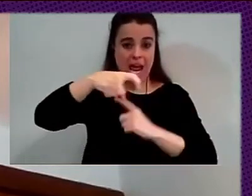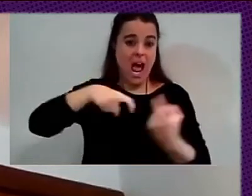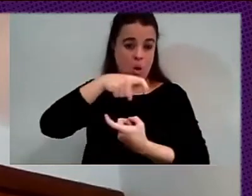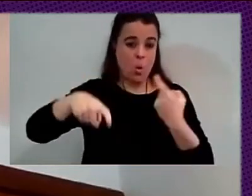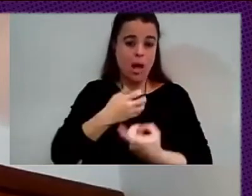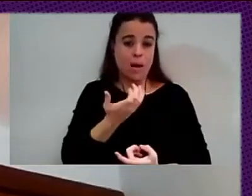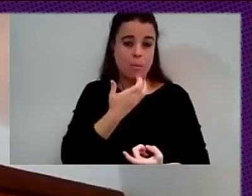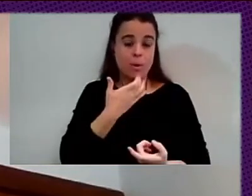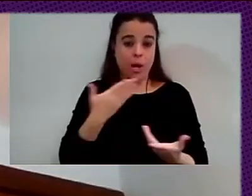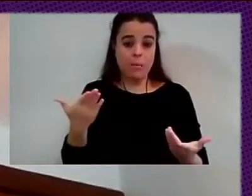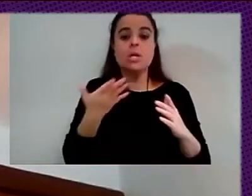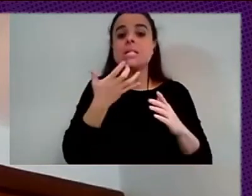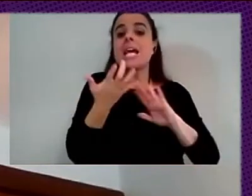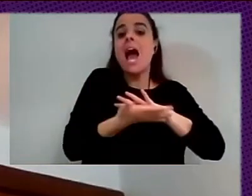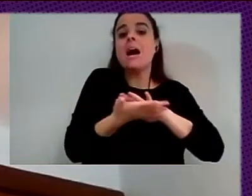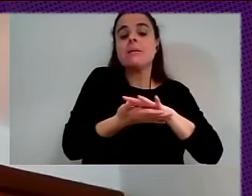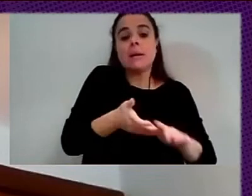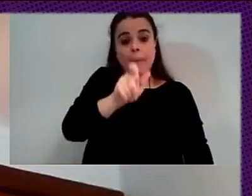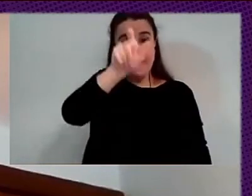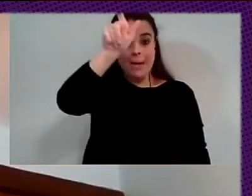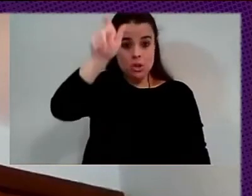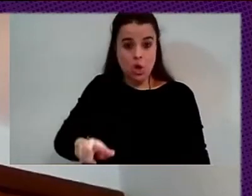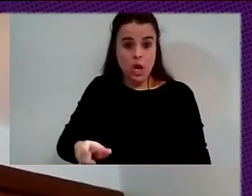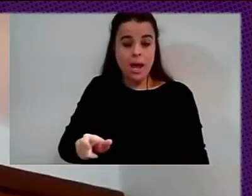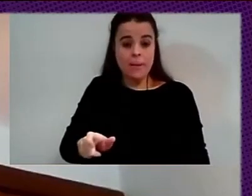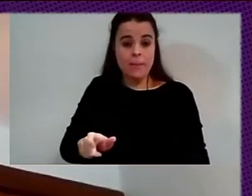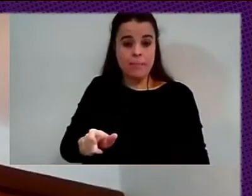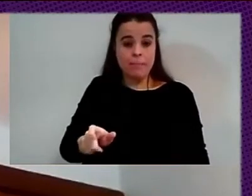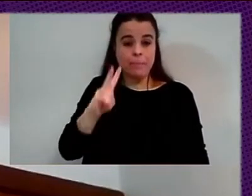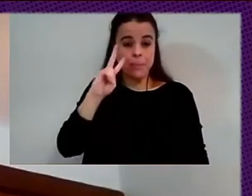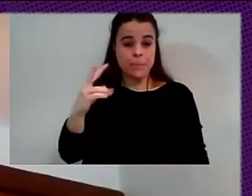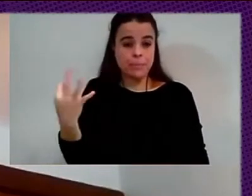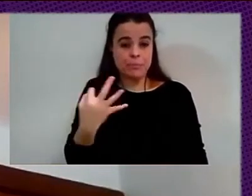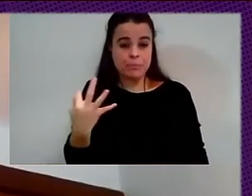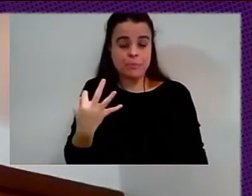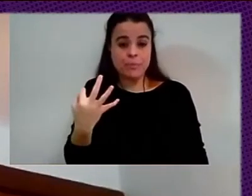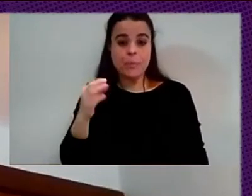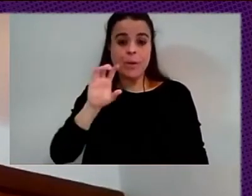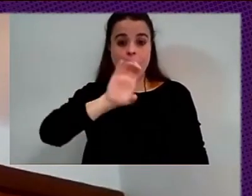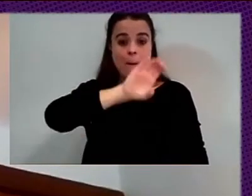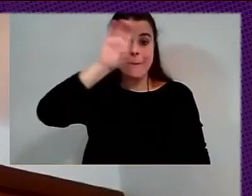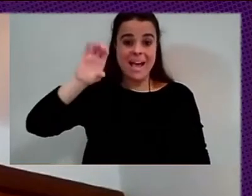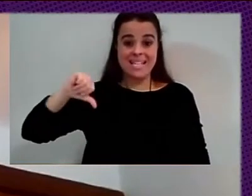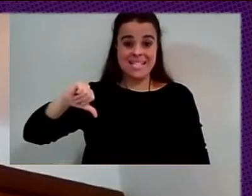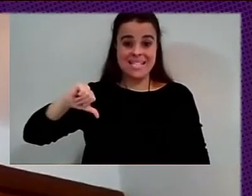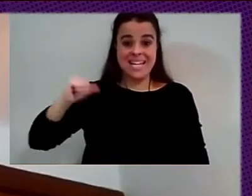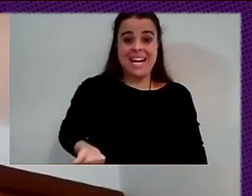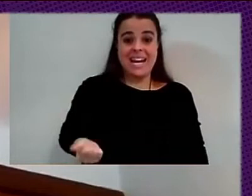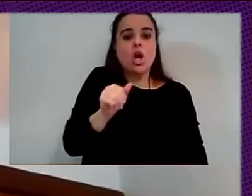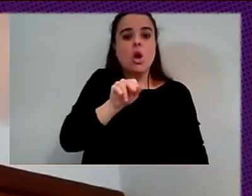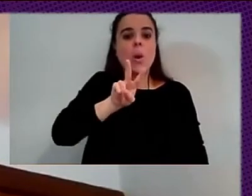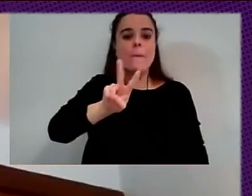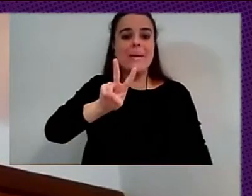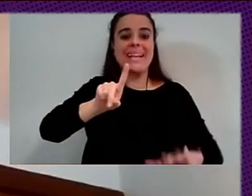the rich countries, it's about 26 tons per person per year. These are United Nations 2019